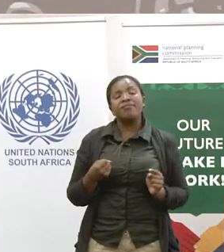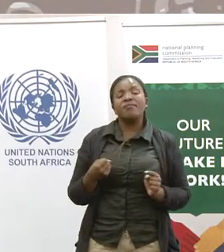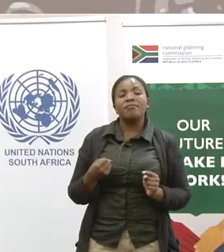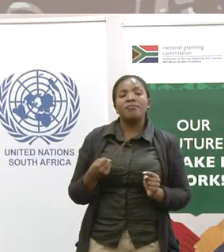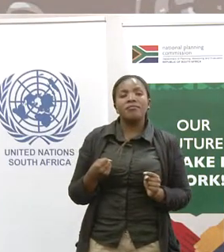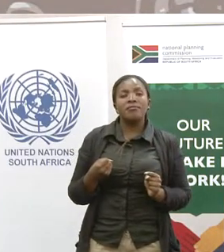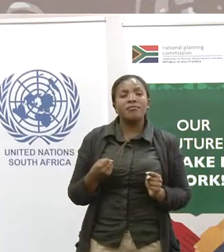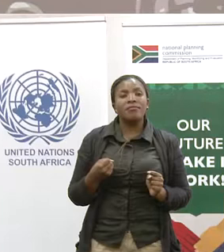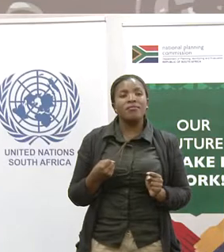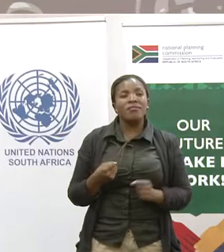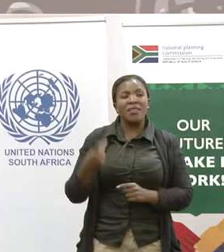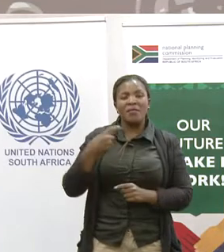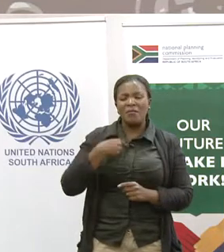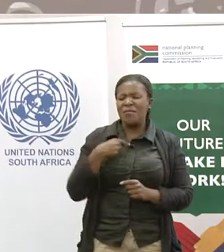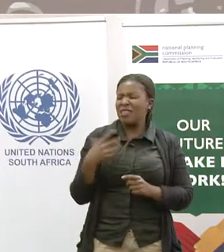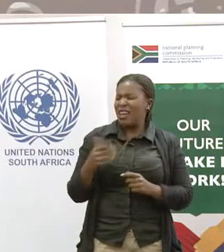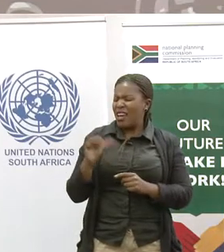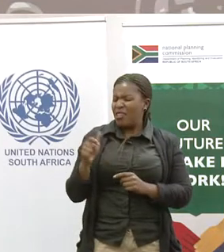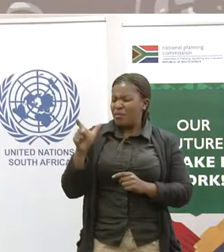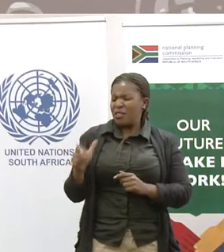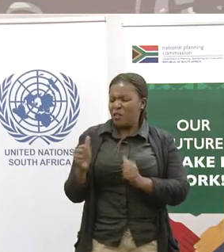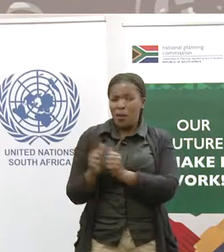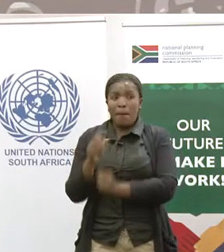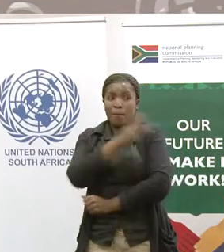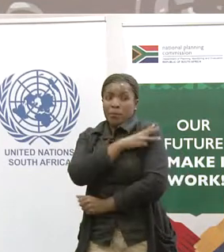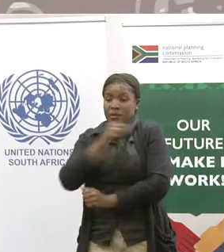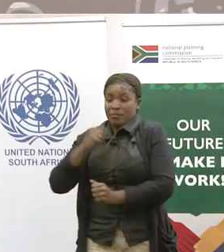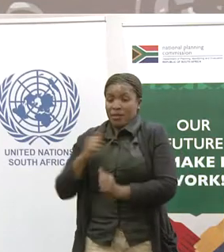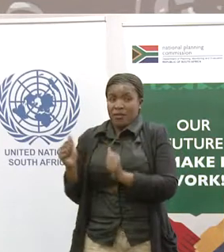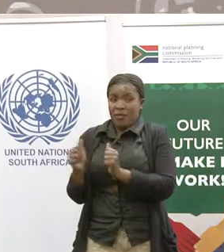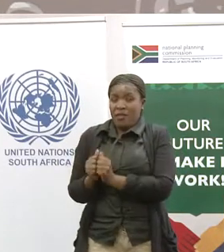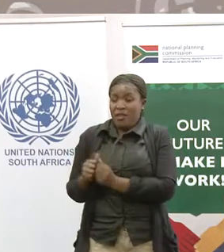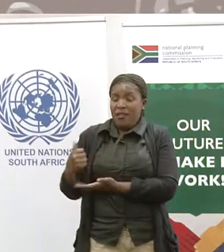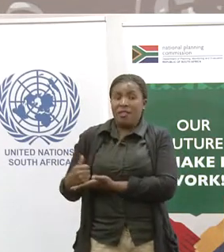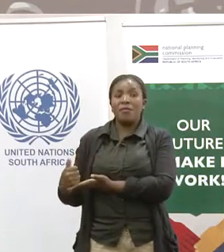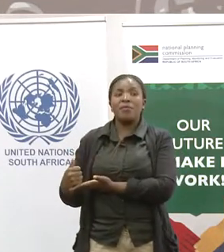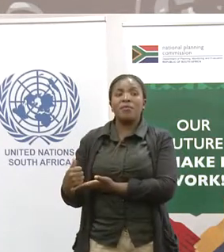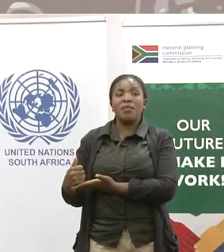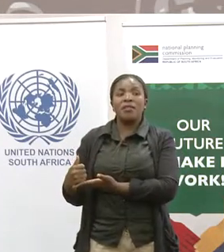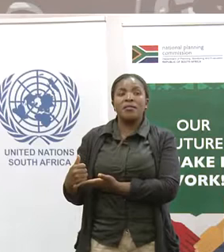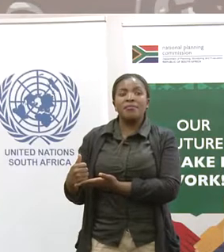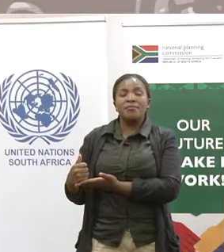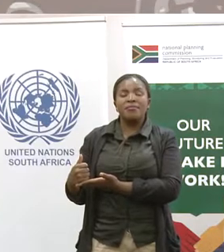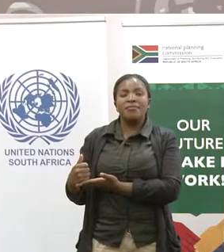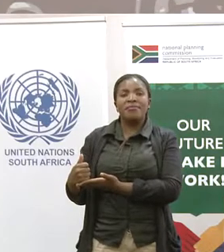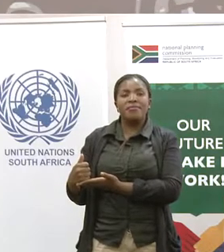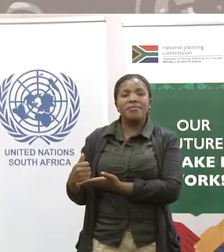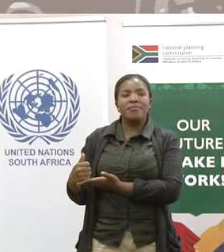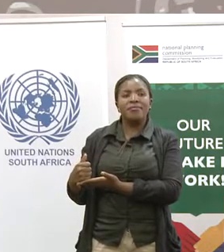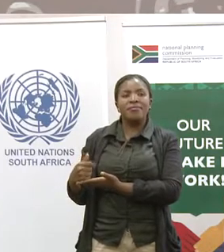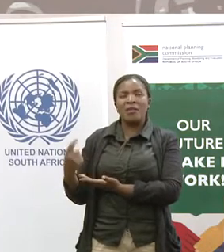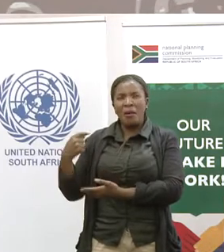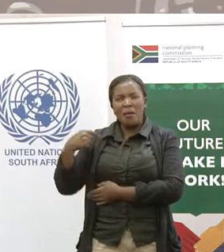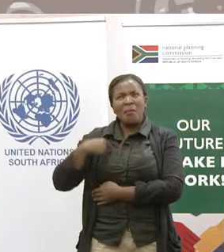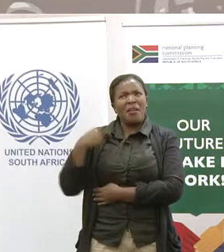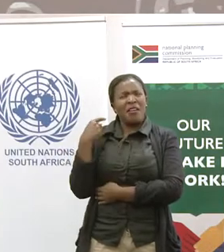I was sitting next to my boss there, and I got a serious scolding. And I actually realized